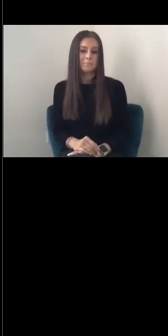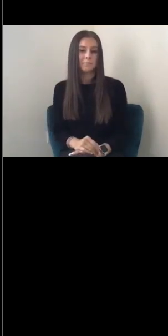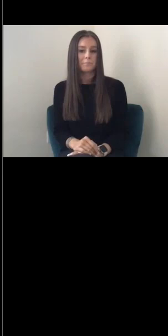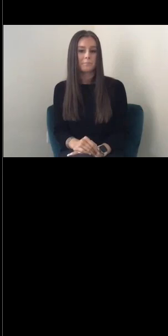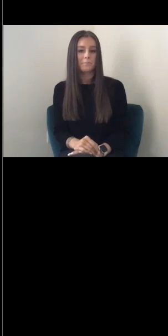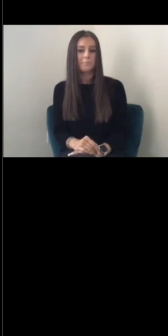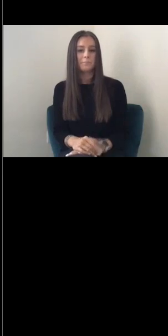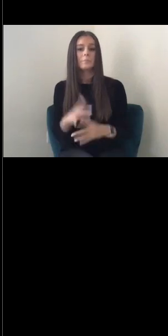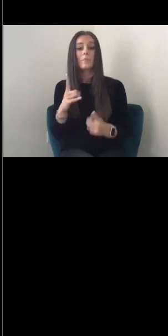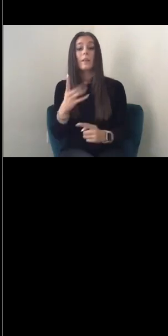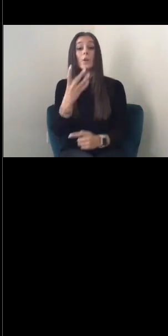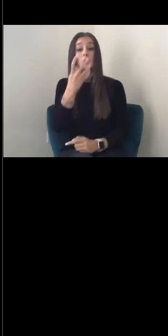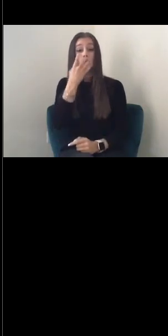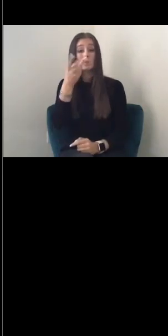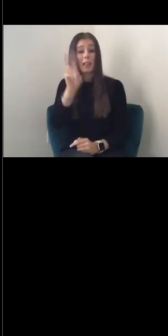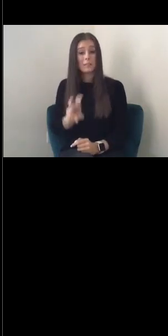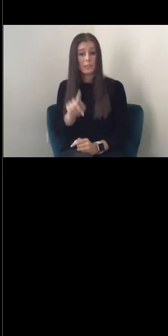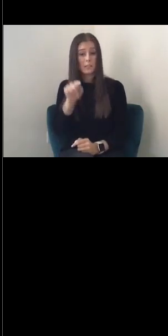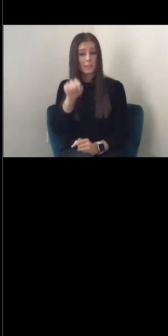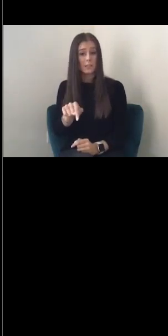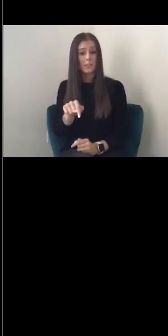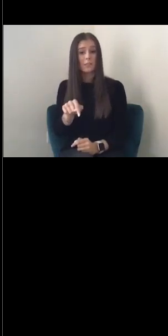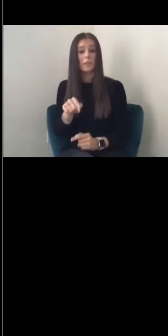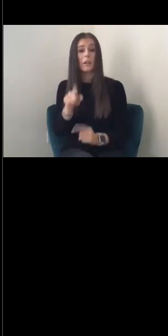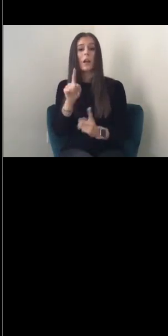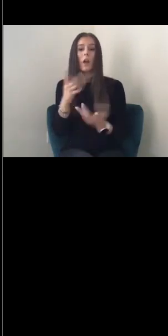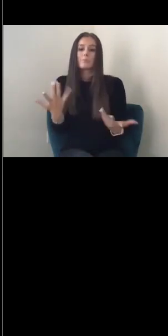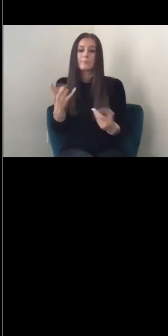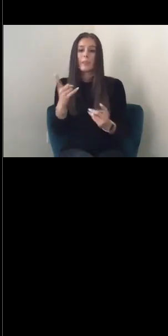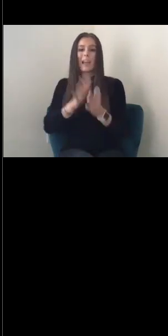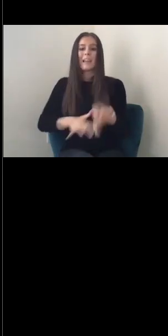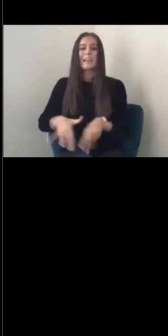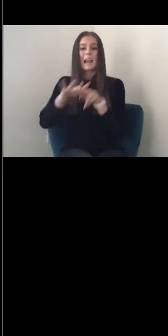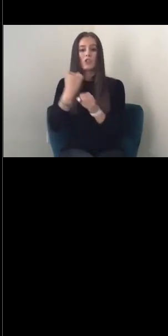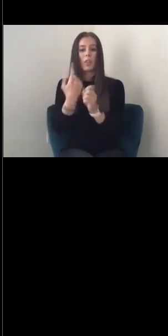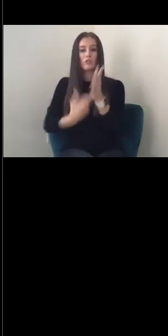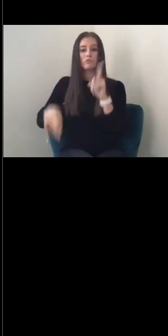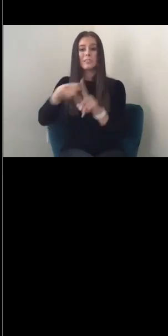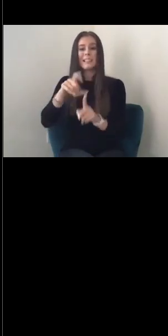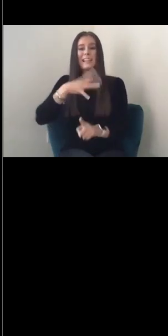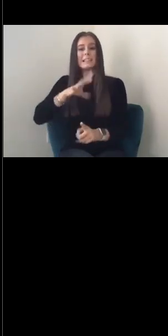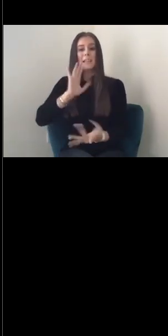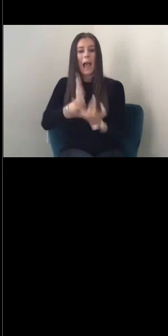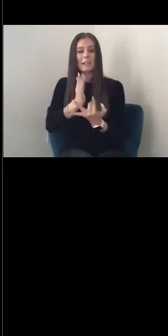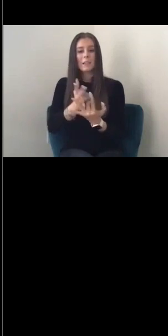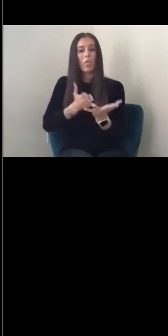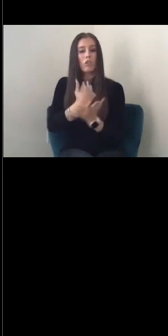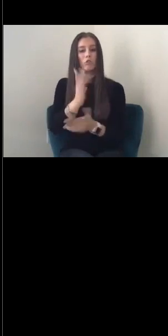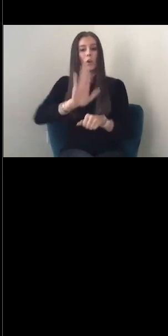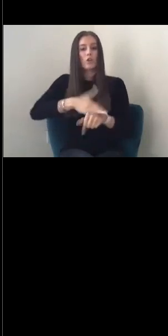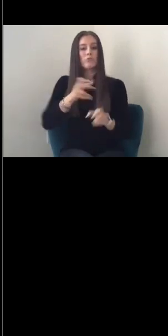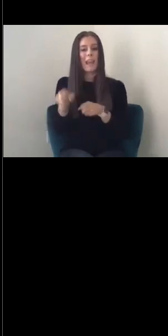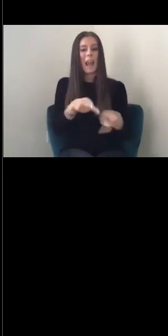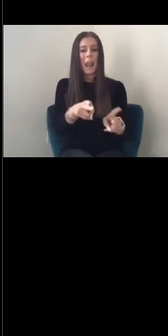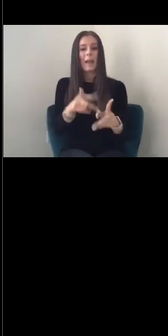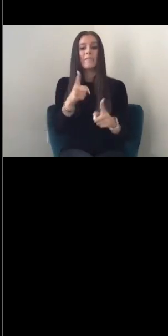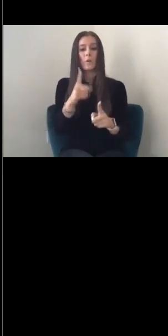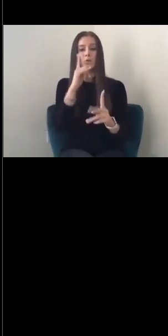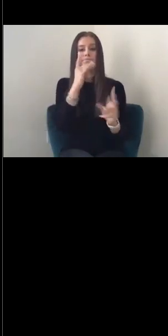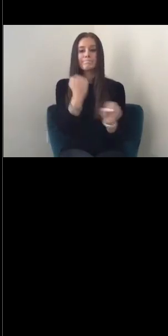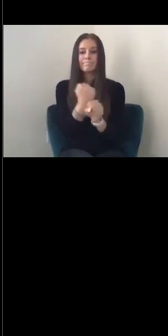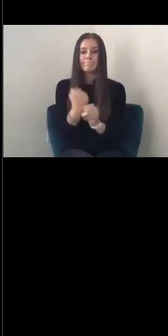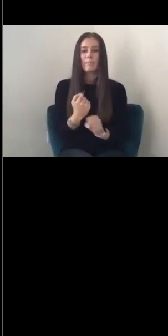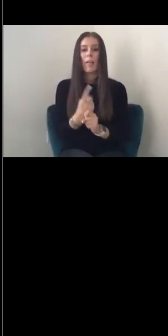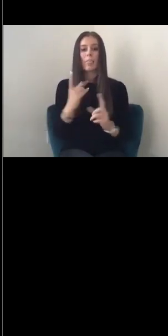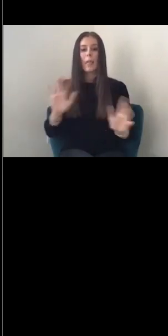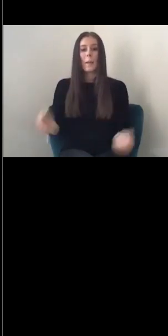For utilities, National Grid will need access in this area to Green Lane for the maintenance of their overhead power lines.